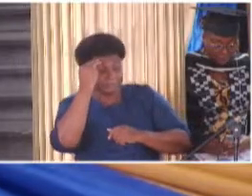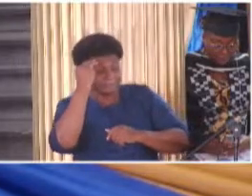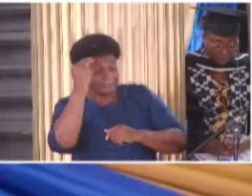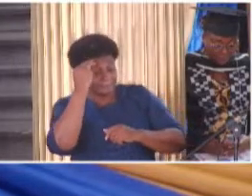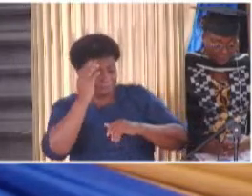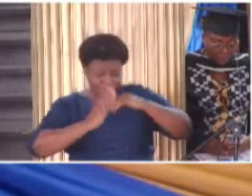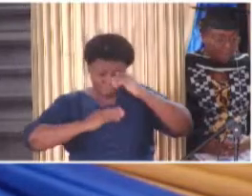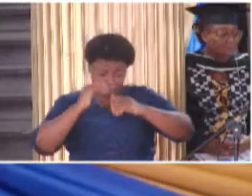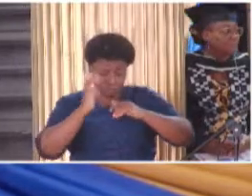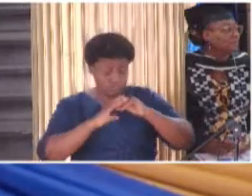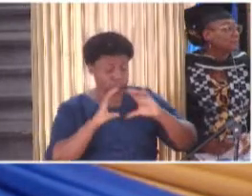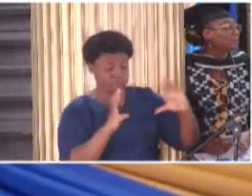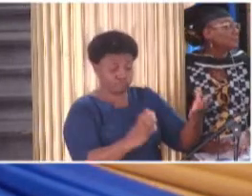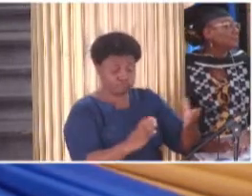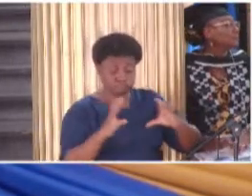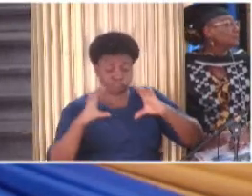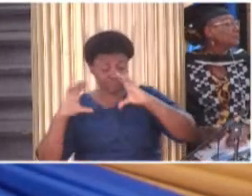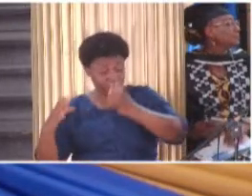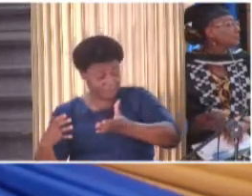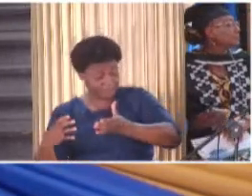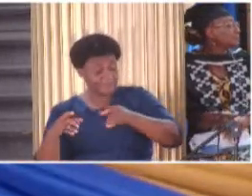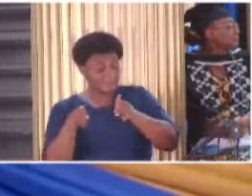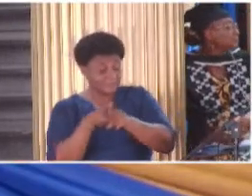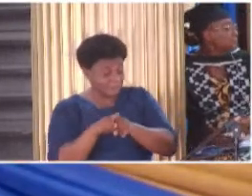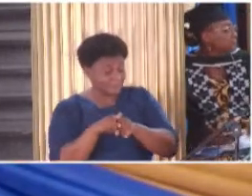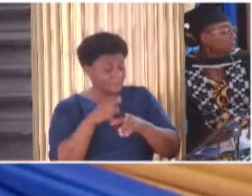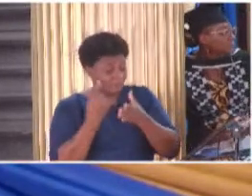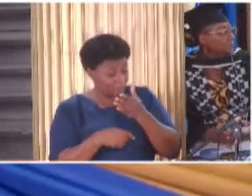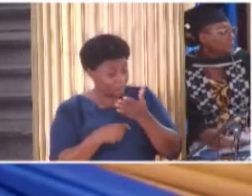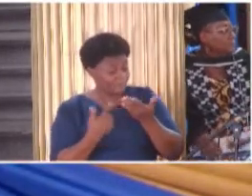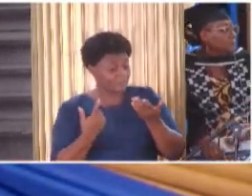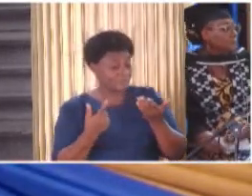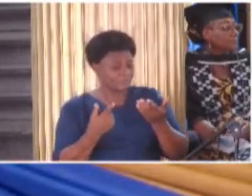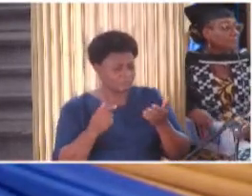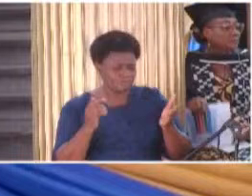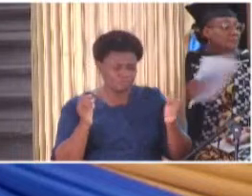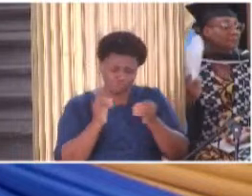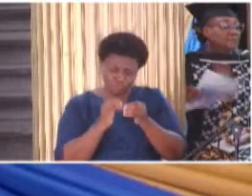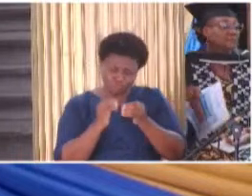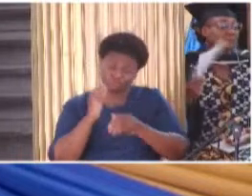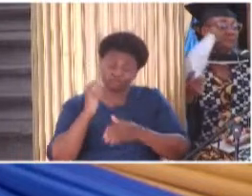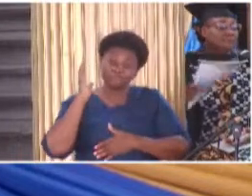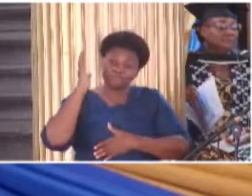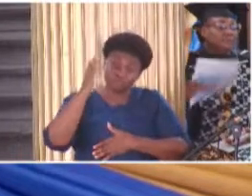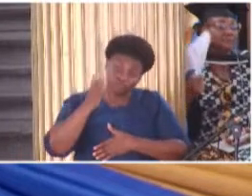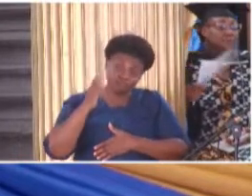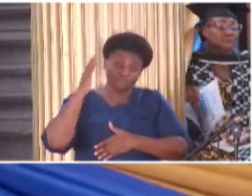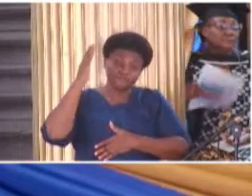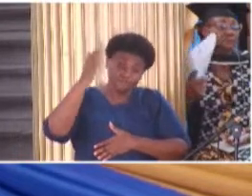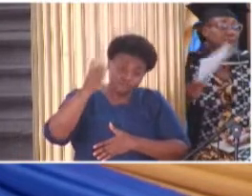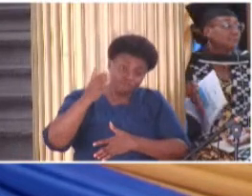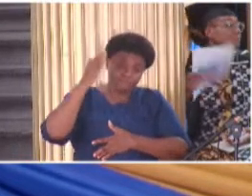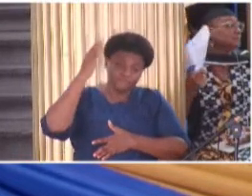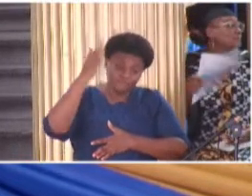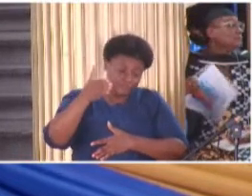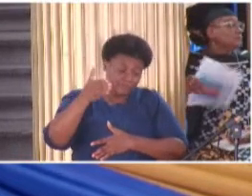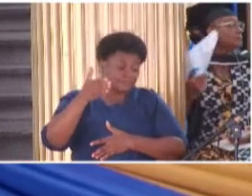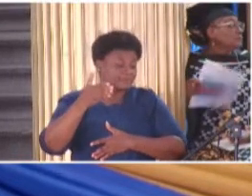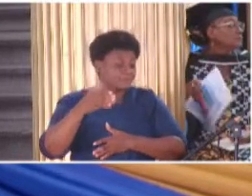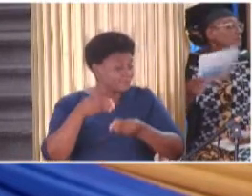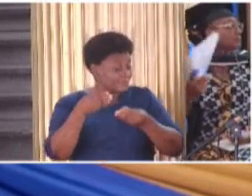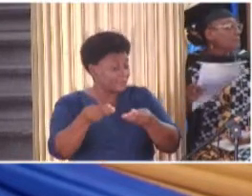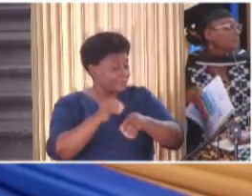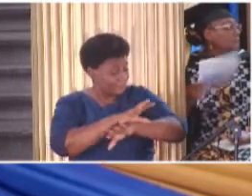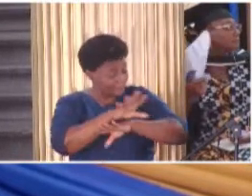building communities, industries and nations, mold future, and